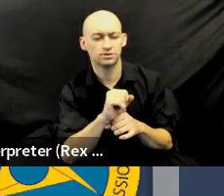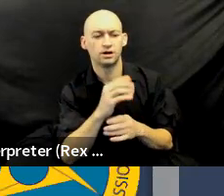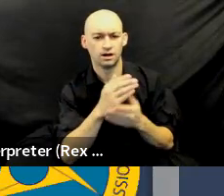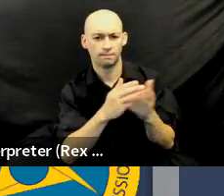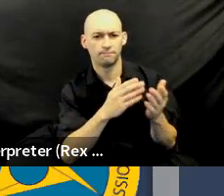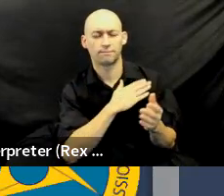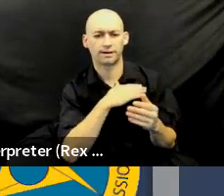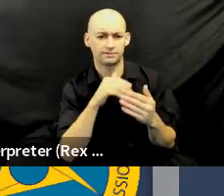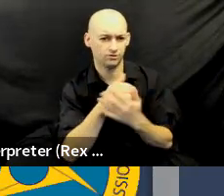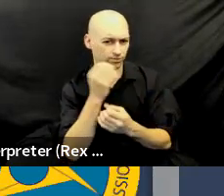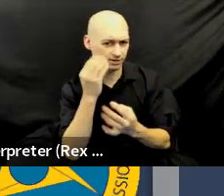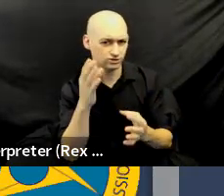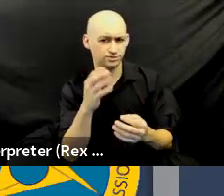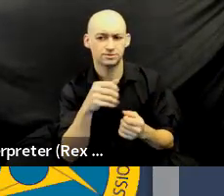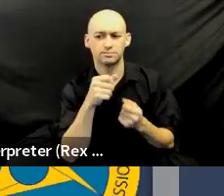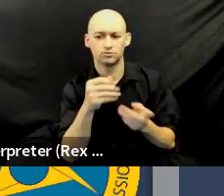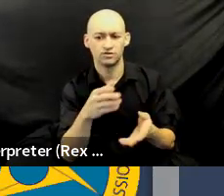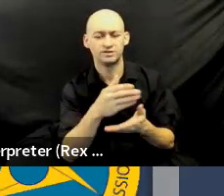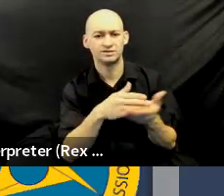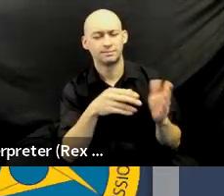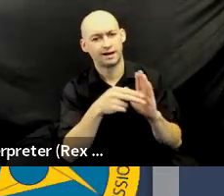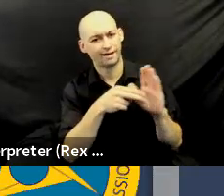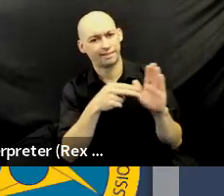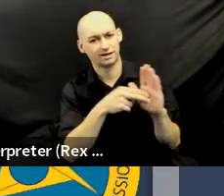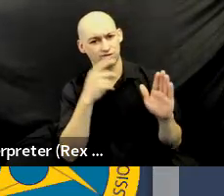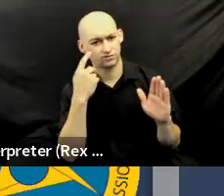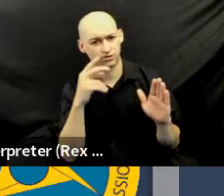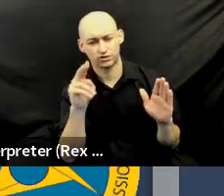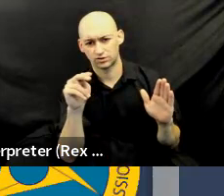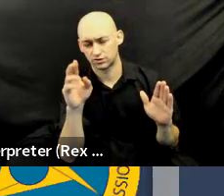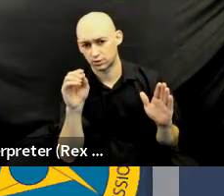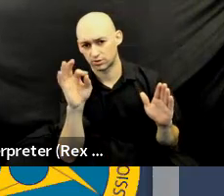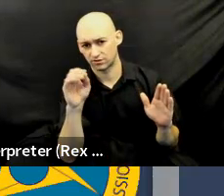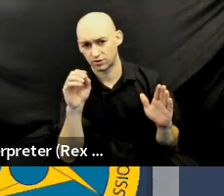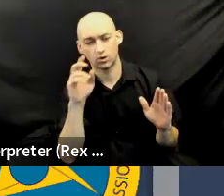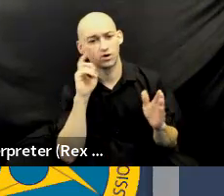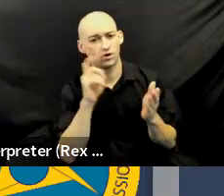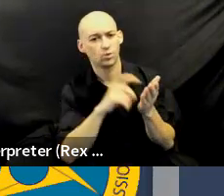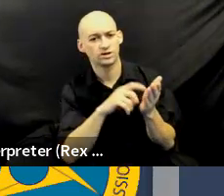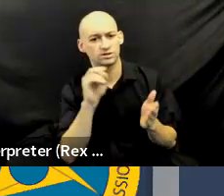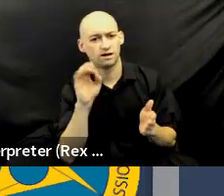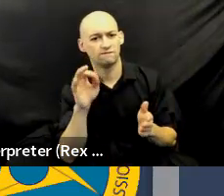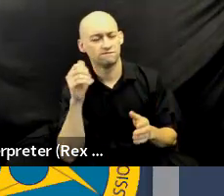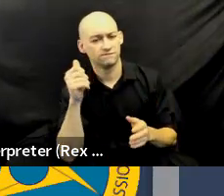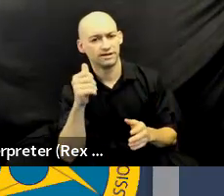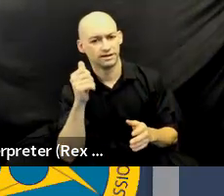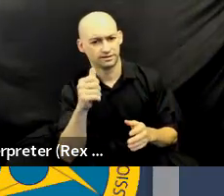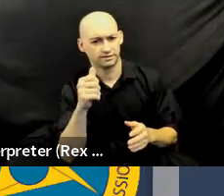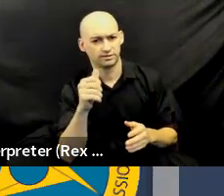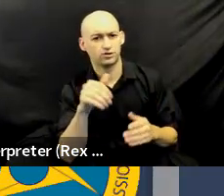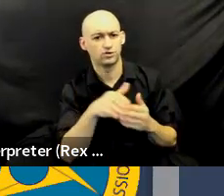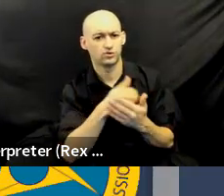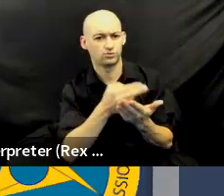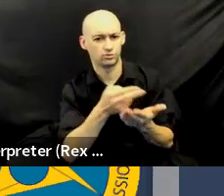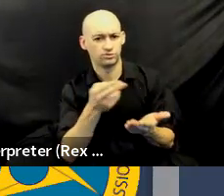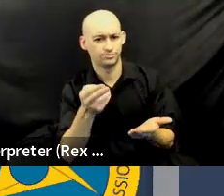I'd like to provide some highlights from a couple of NOFOs. So notice the funding opportunities that we have, some new rules that were issued, and